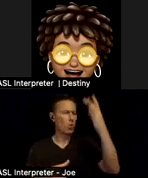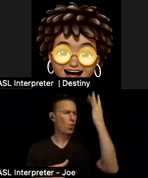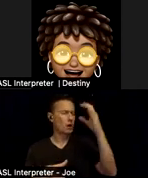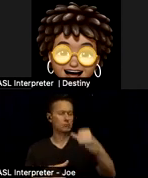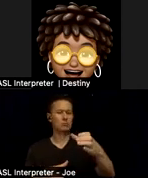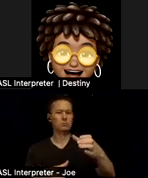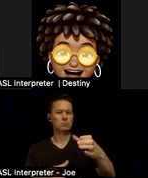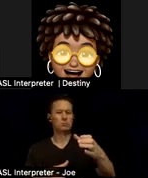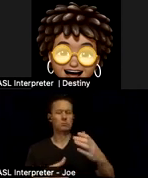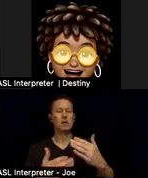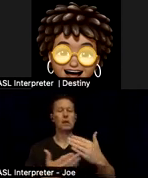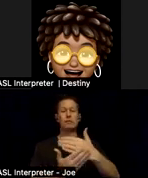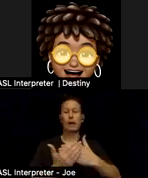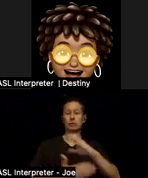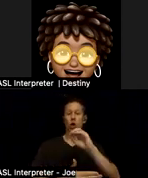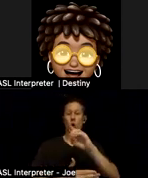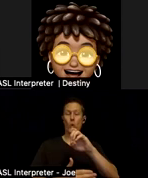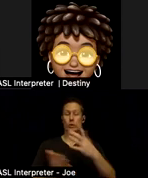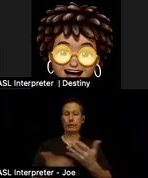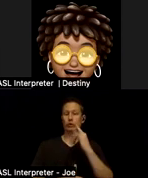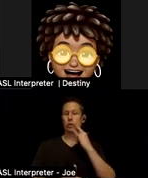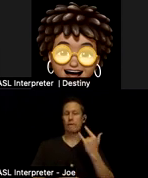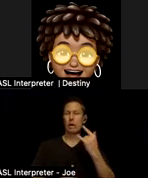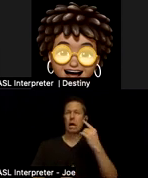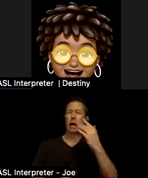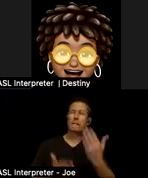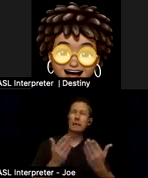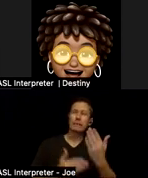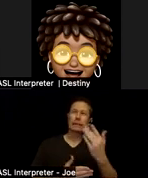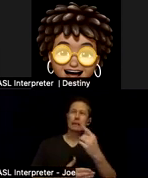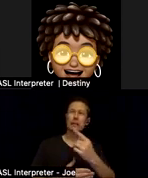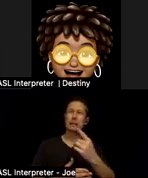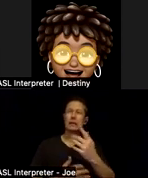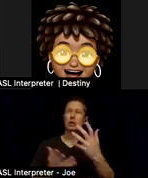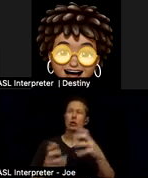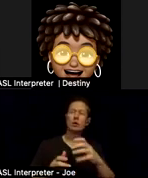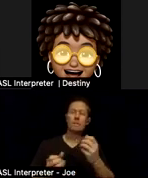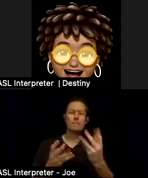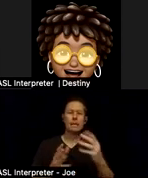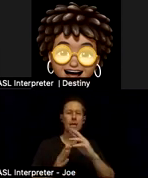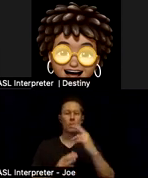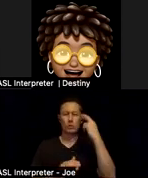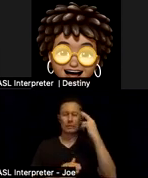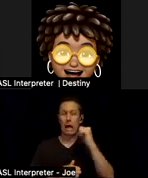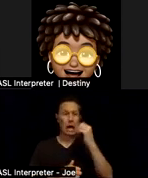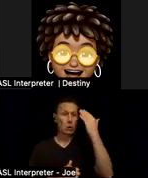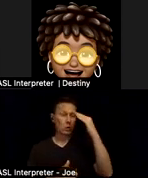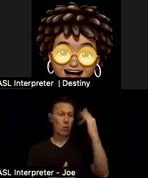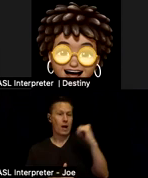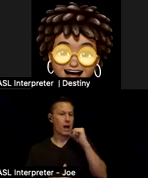That's a part of the California building code. I think they don't want, I think there are a number of reasons, and I don't know them because I'm not a